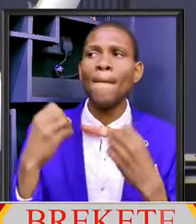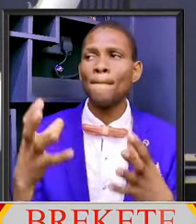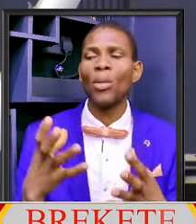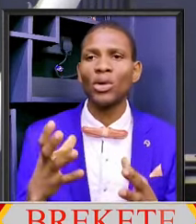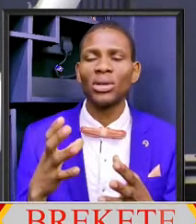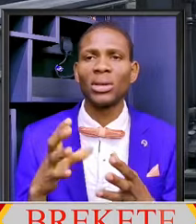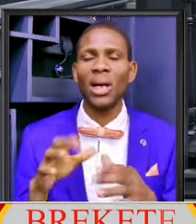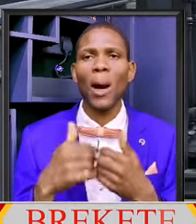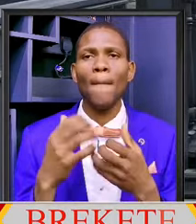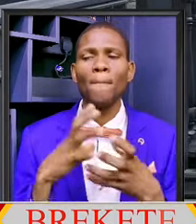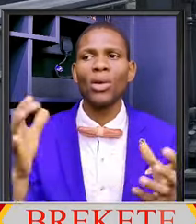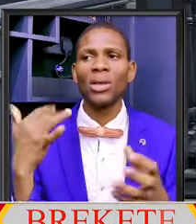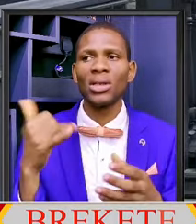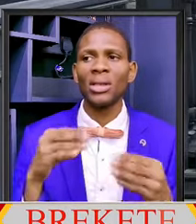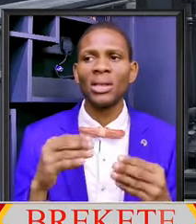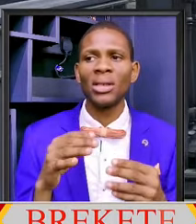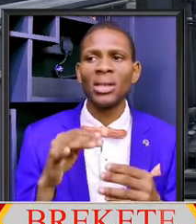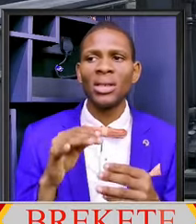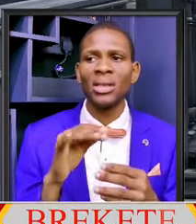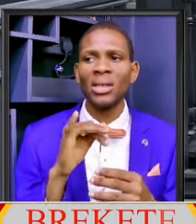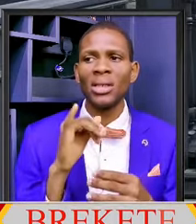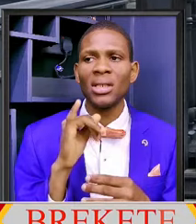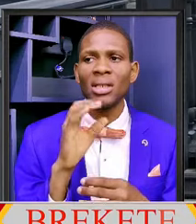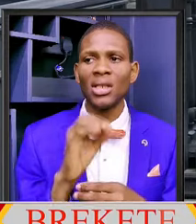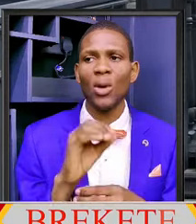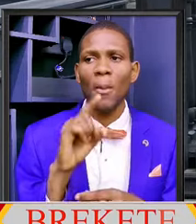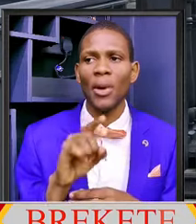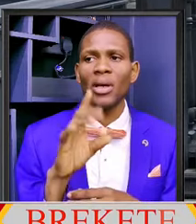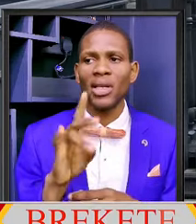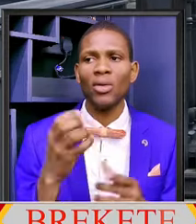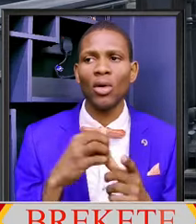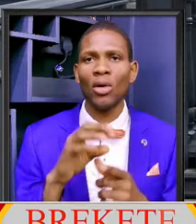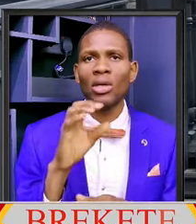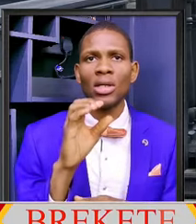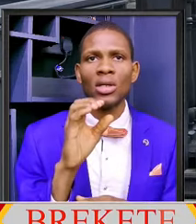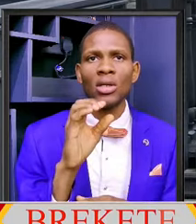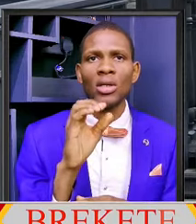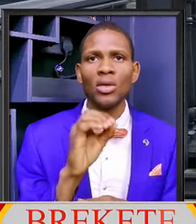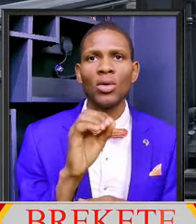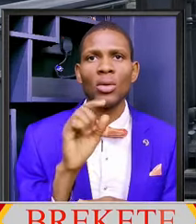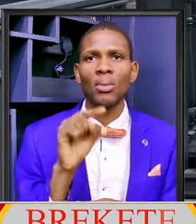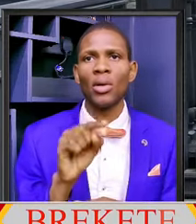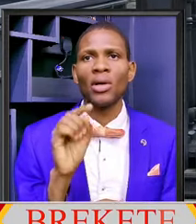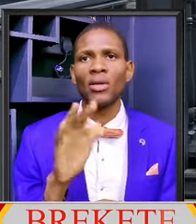many K, many na 0.7 be this be